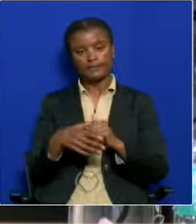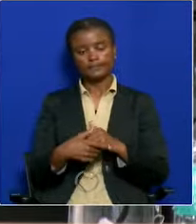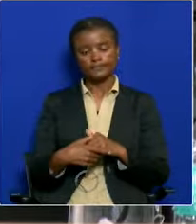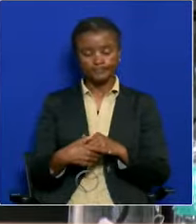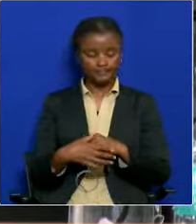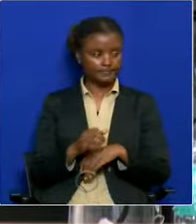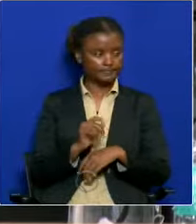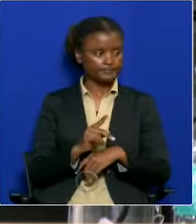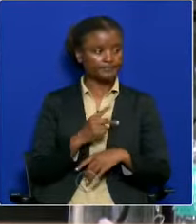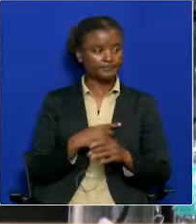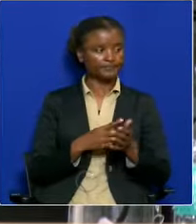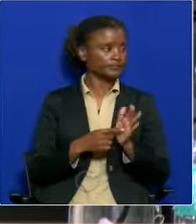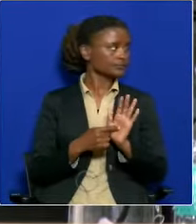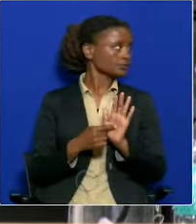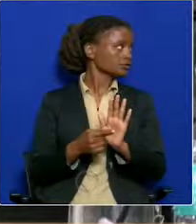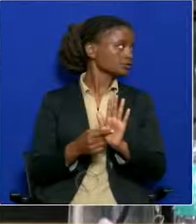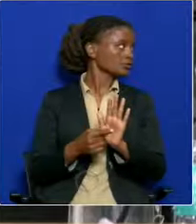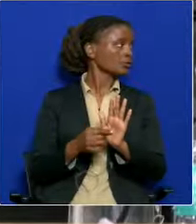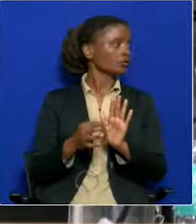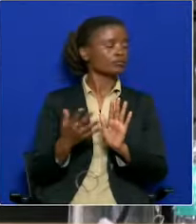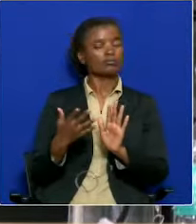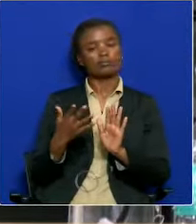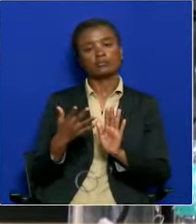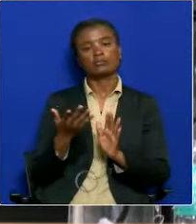If you go to,